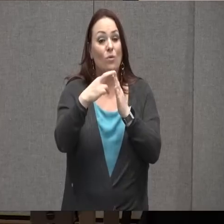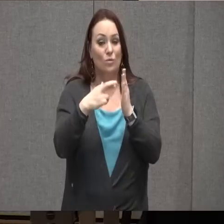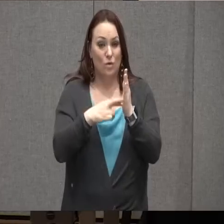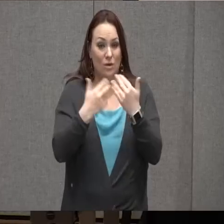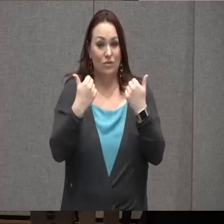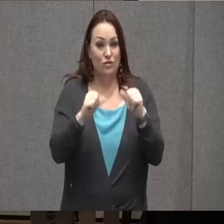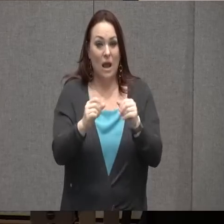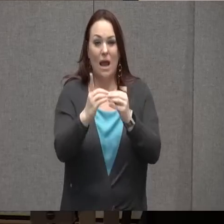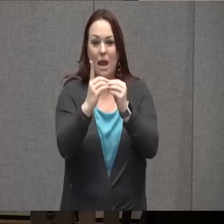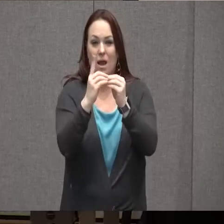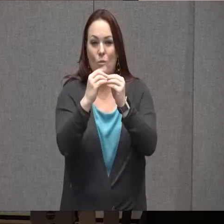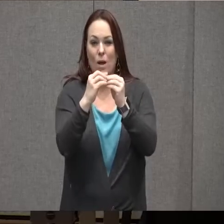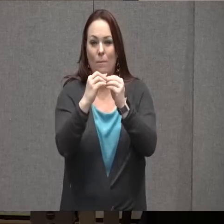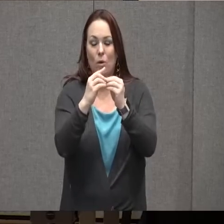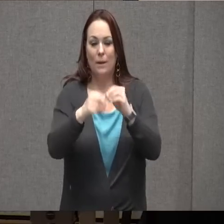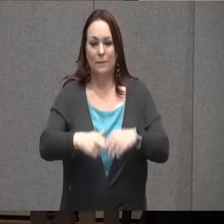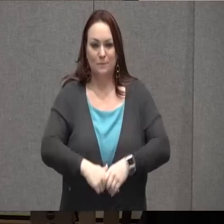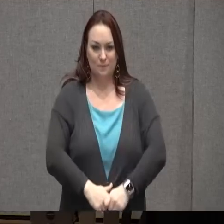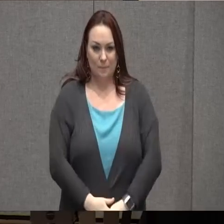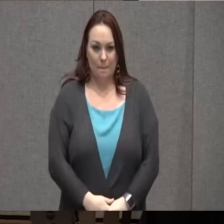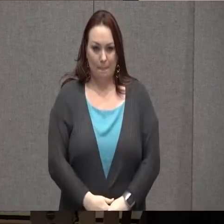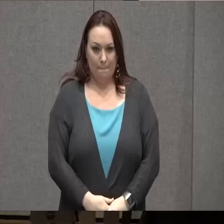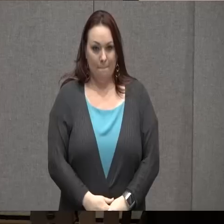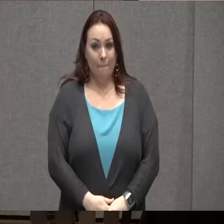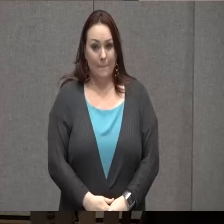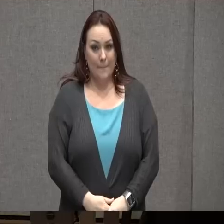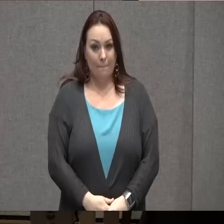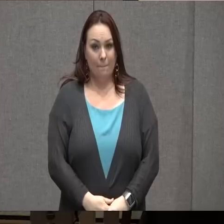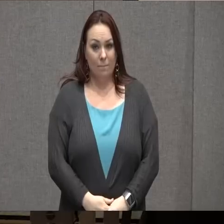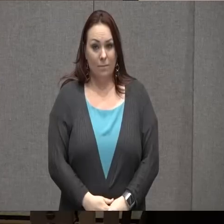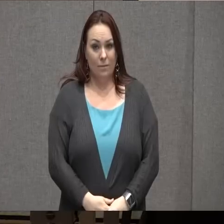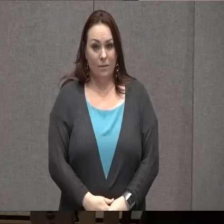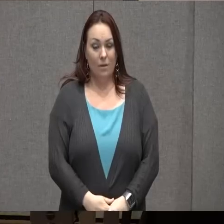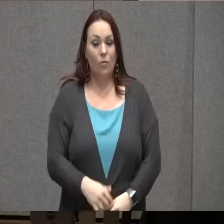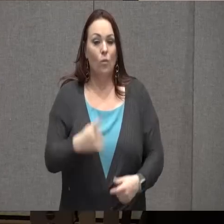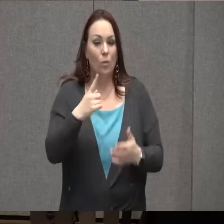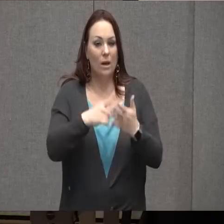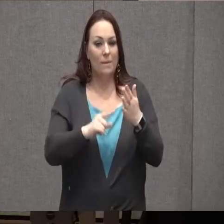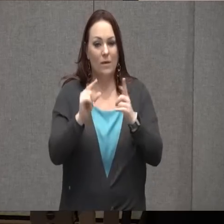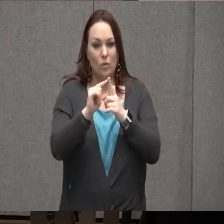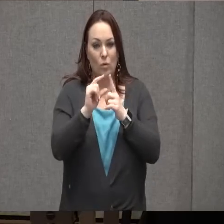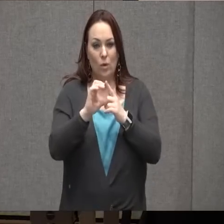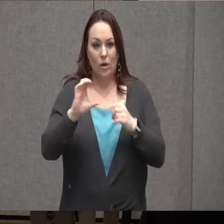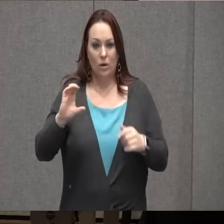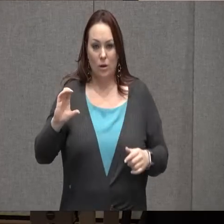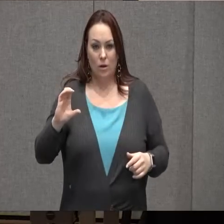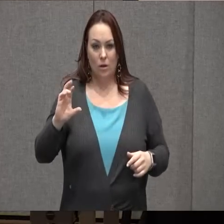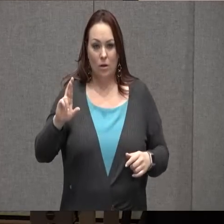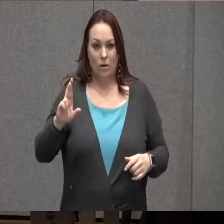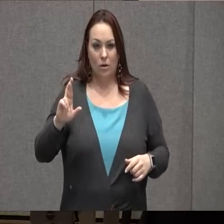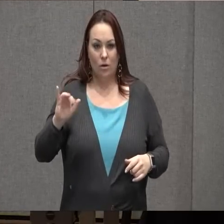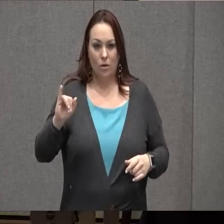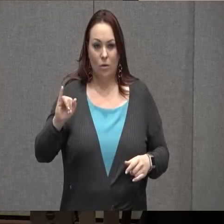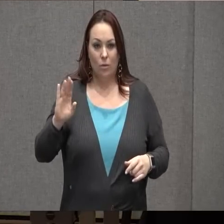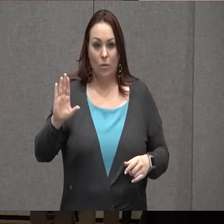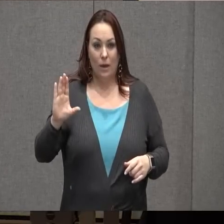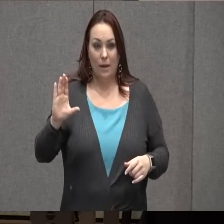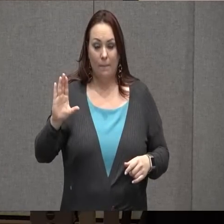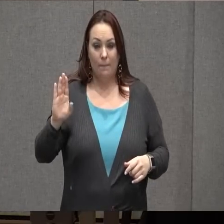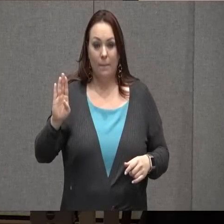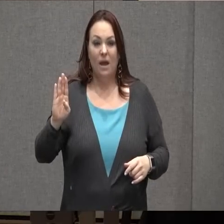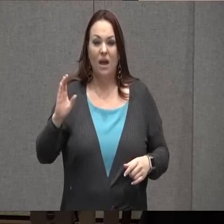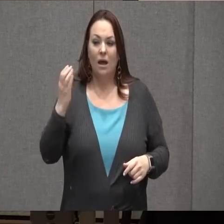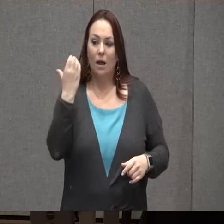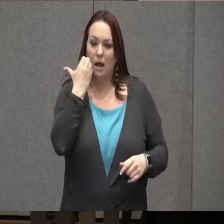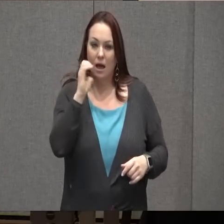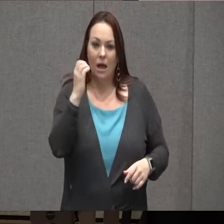try one more. What about crib? Crib. K-k.